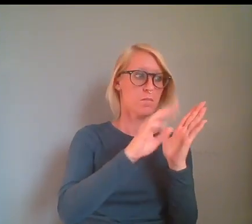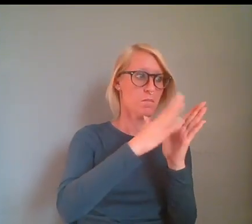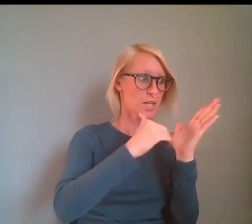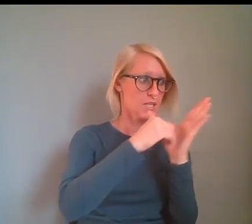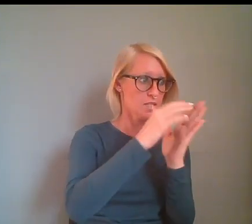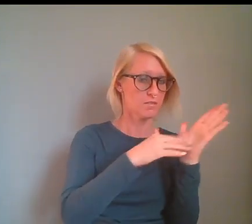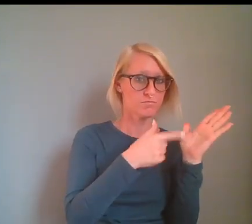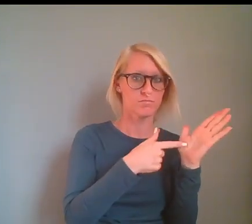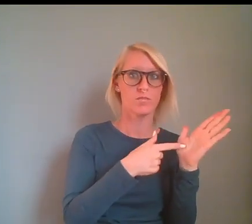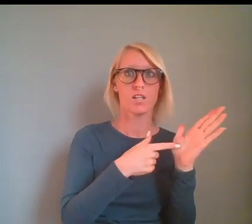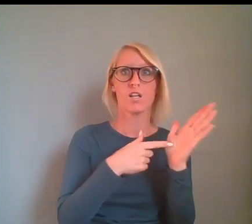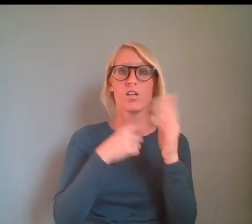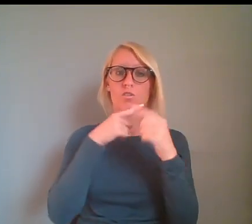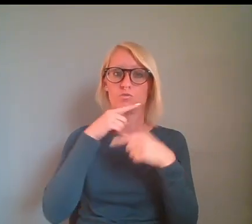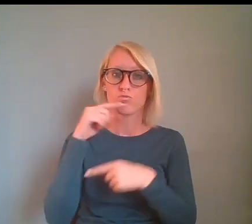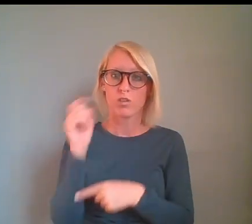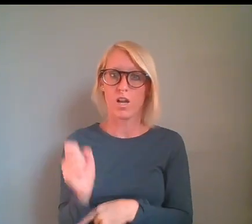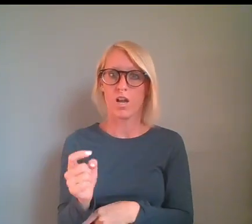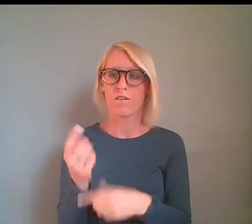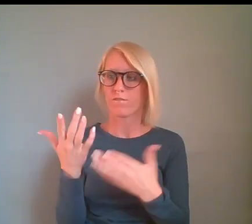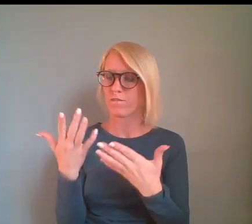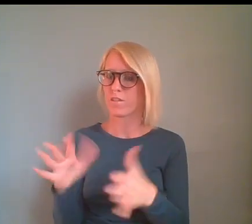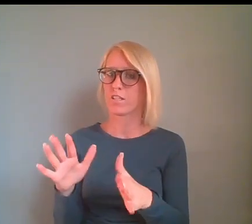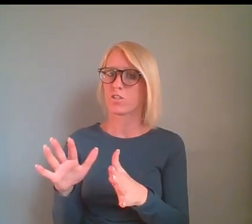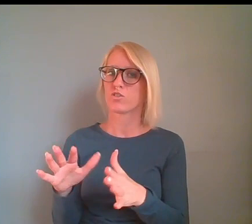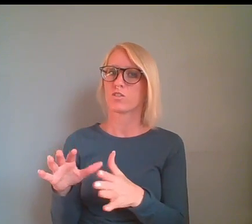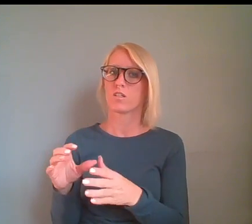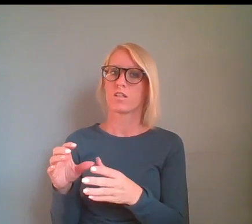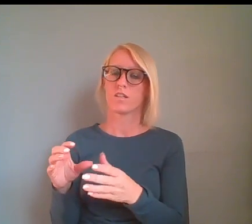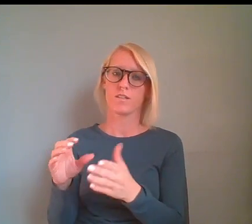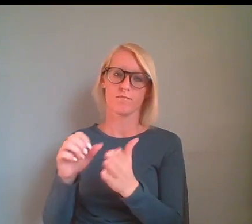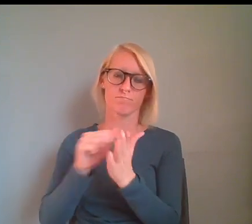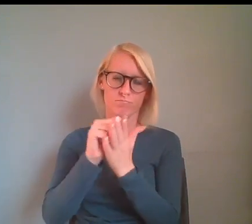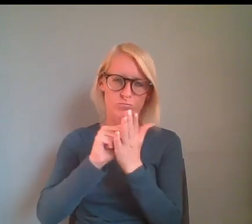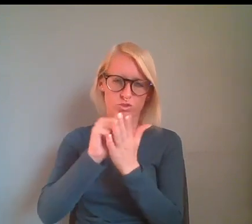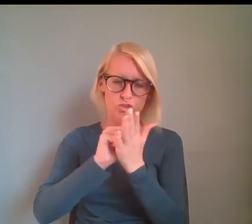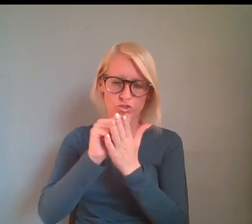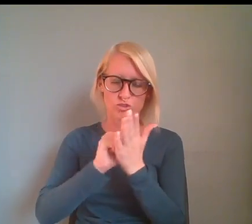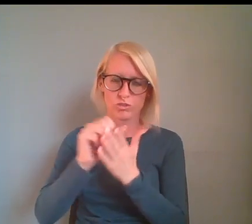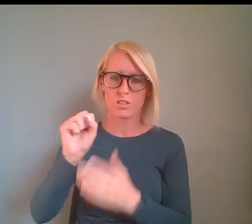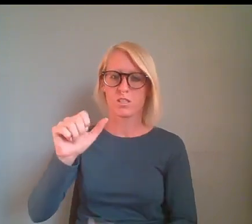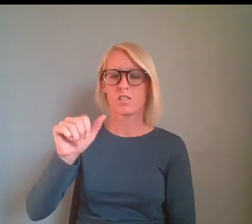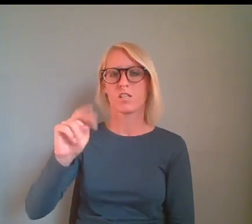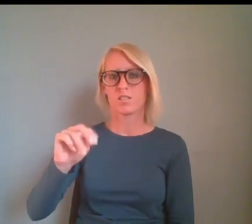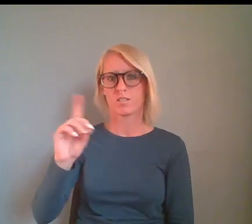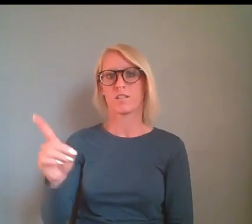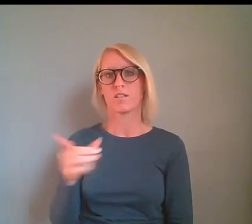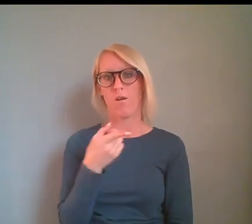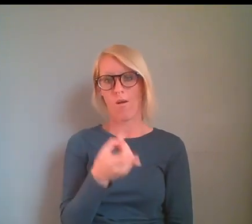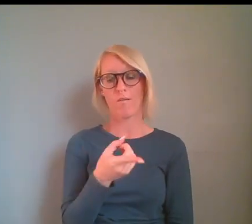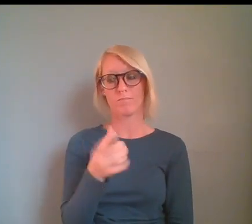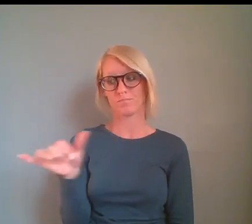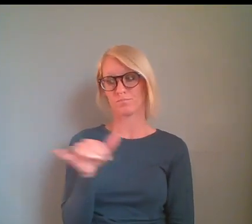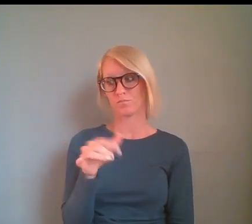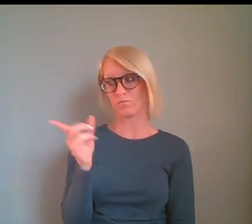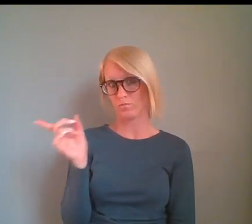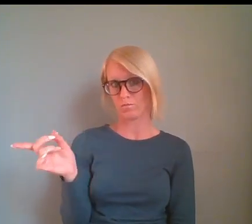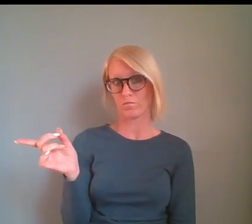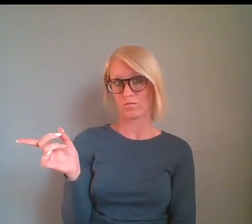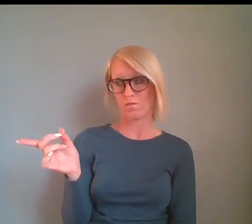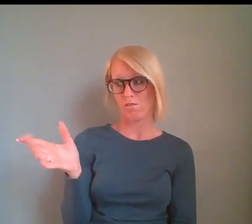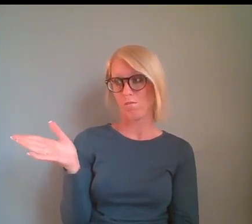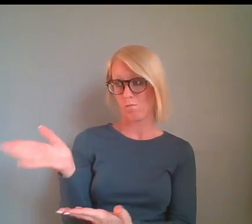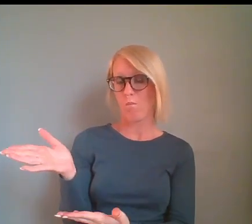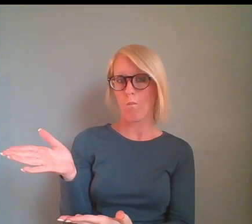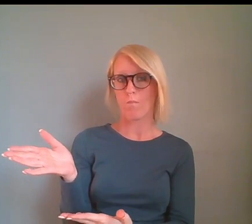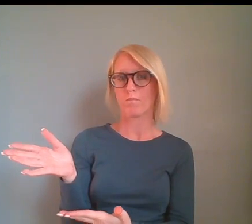and then you're gonna get sort of a variation in color. That's what I did with her, is I had different color washes on there, and then I'd sand through to